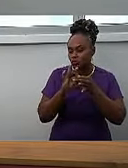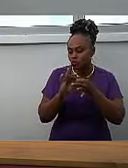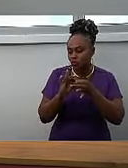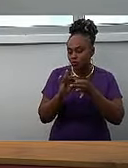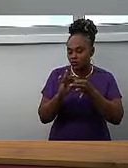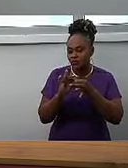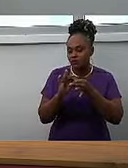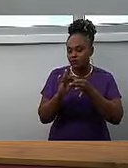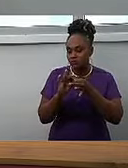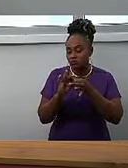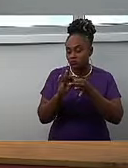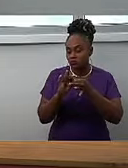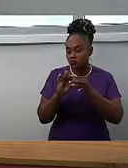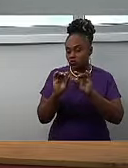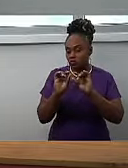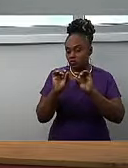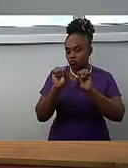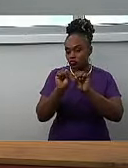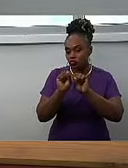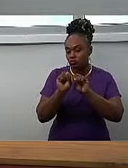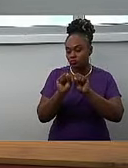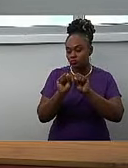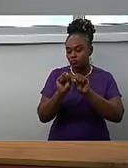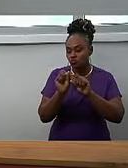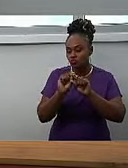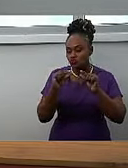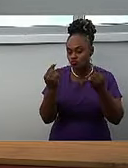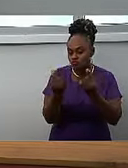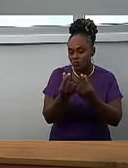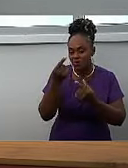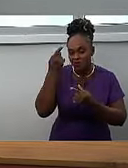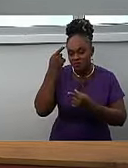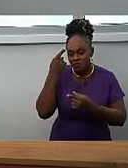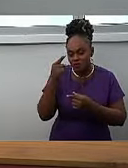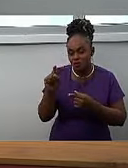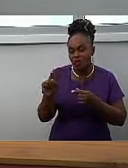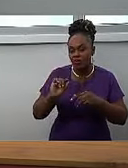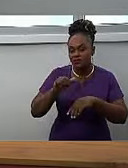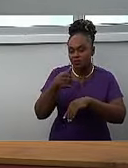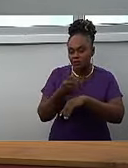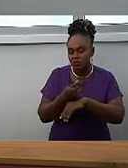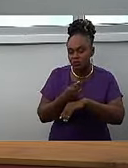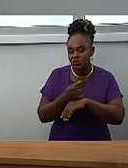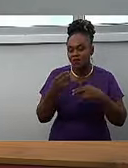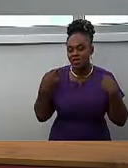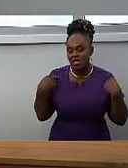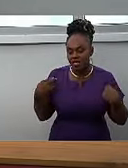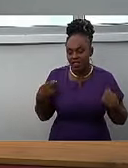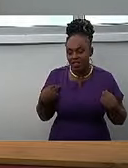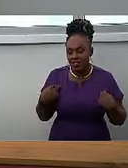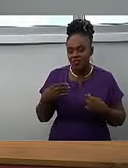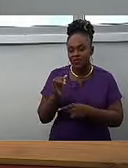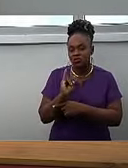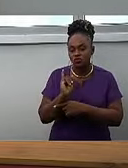Provider Association, JIPA, for the implementation of the National Health Insurance